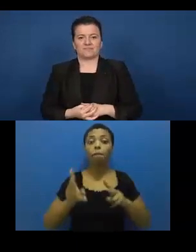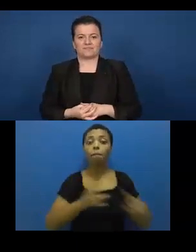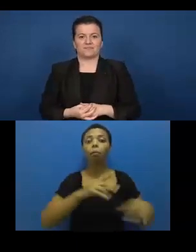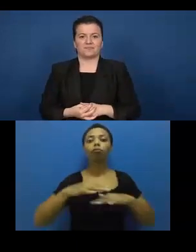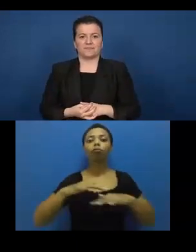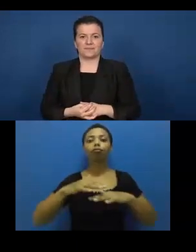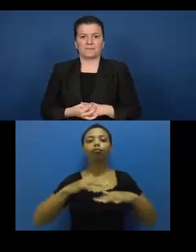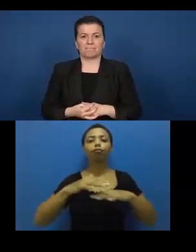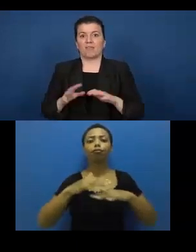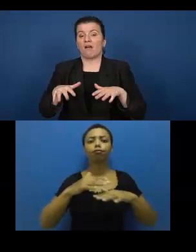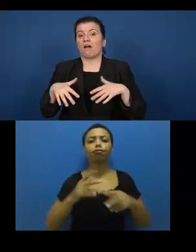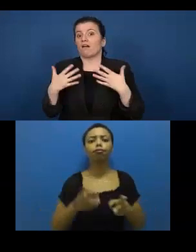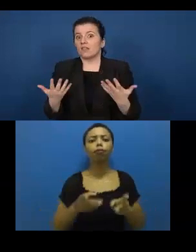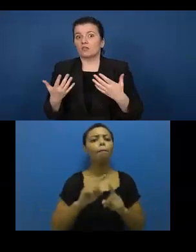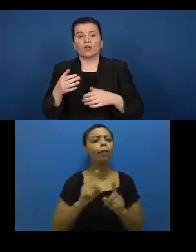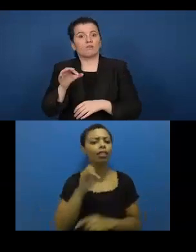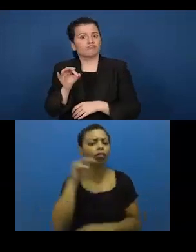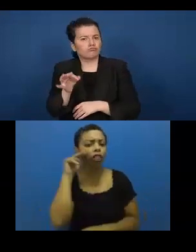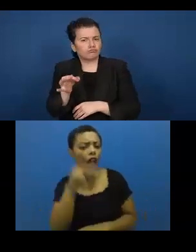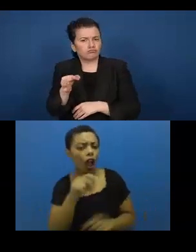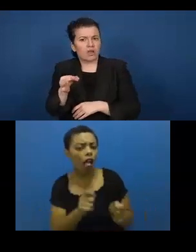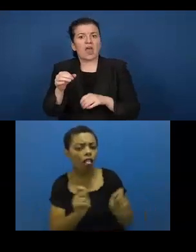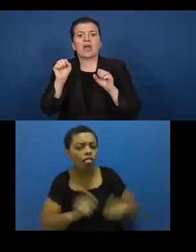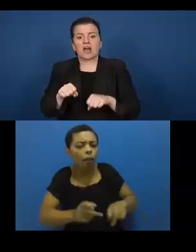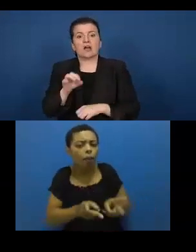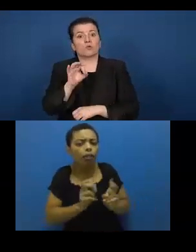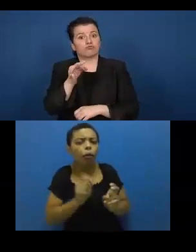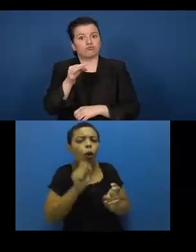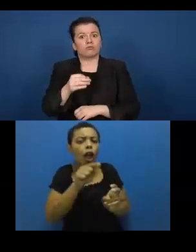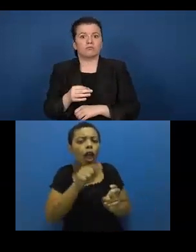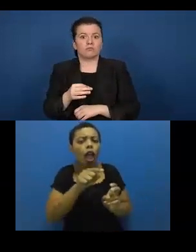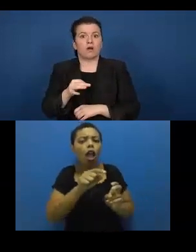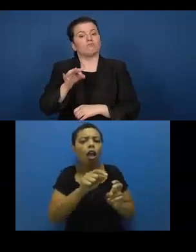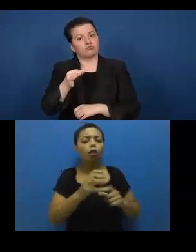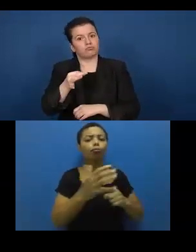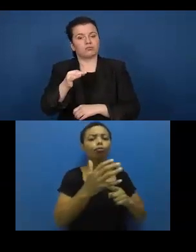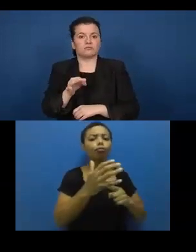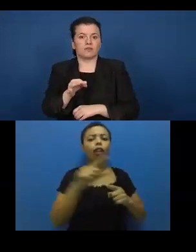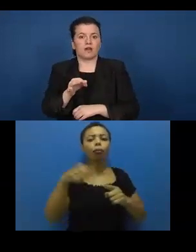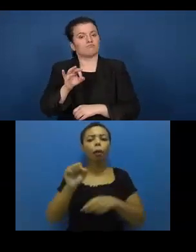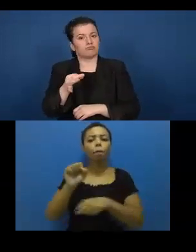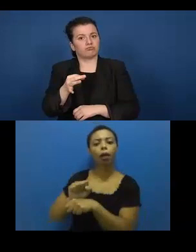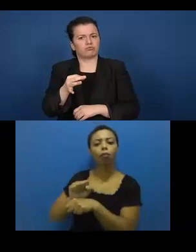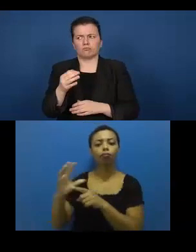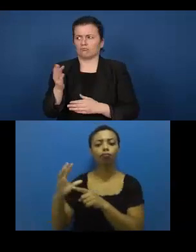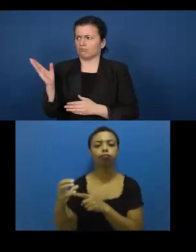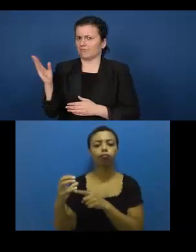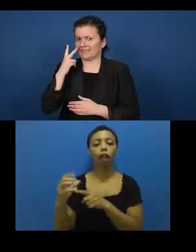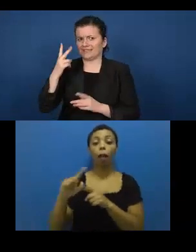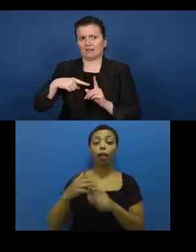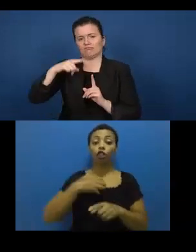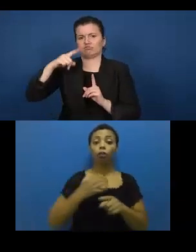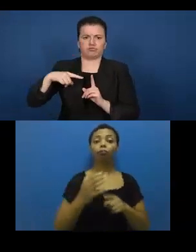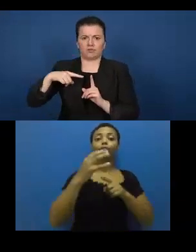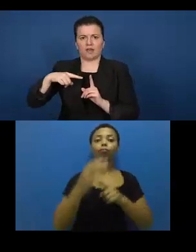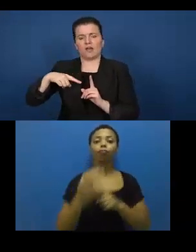can switch your vibration motor on and off repetitively. And what you then get is a series of vibration pulses.